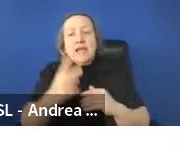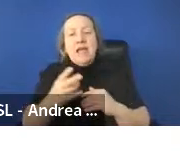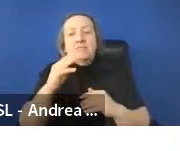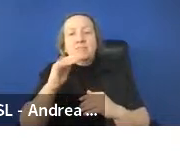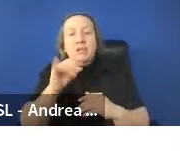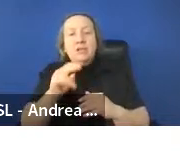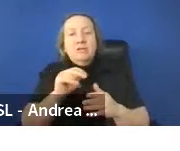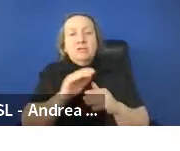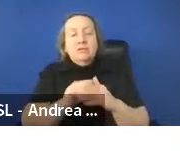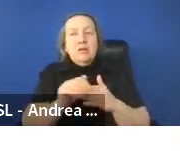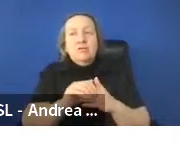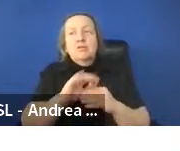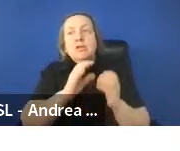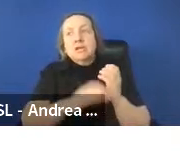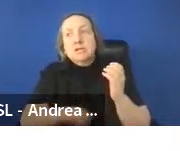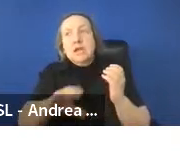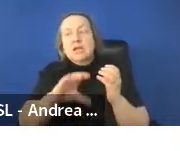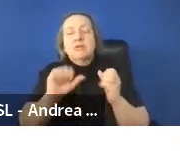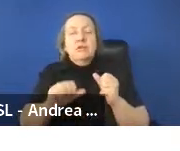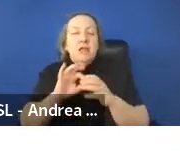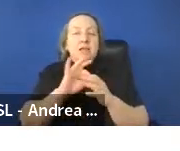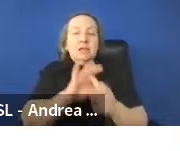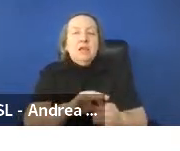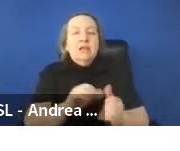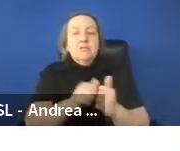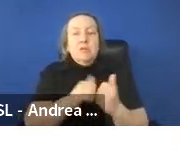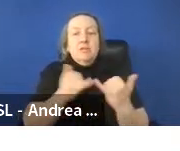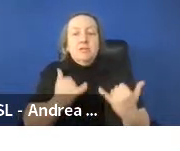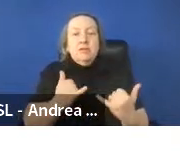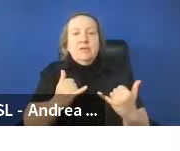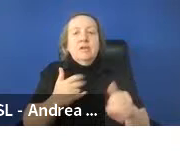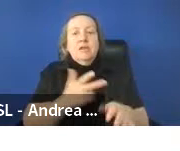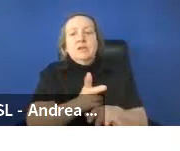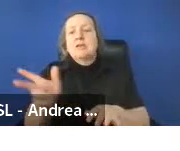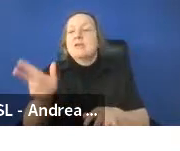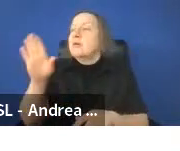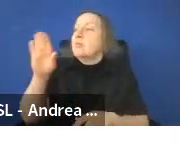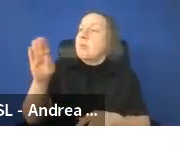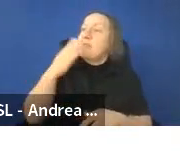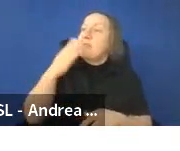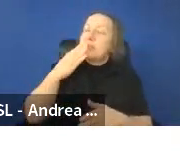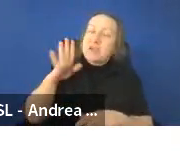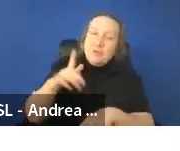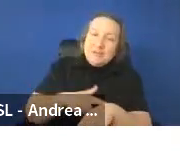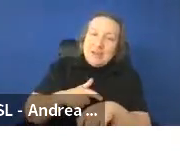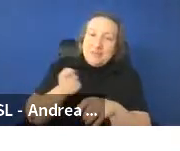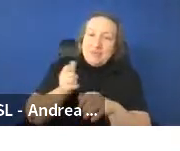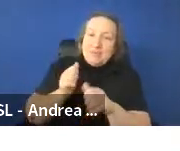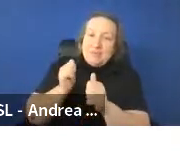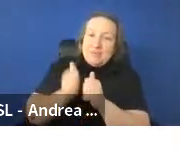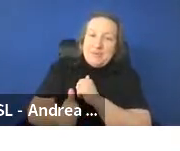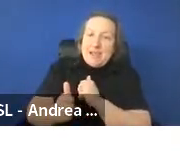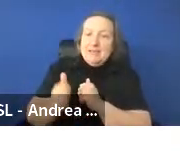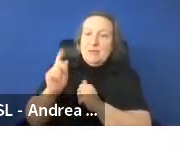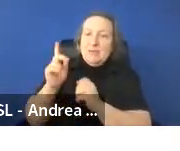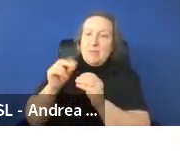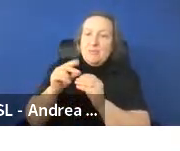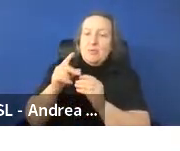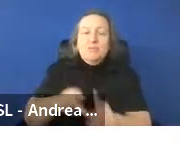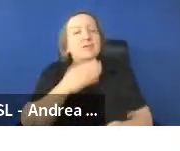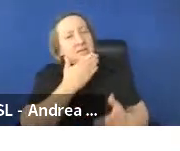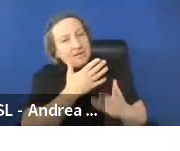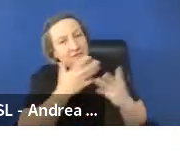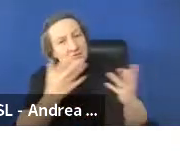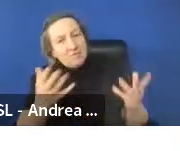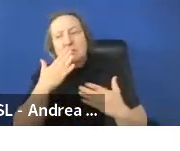tunnel can connect to existing interchanges. Bob, thank you for your time, but we're a little bit over here. We have one more person. Thank you very much. Thank